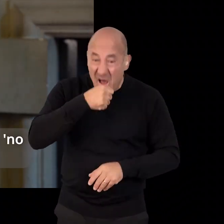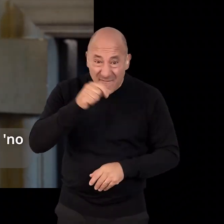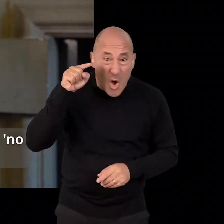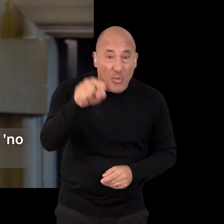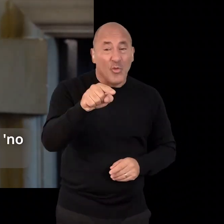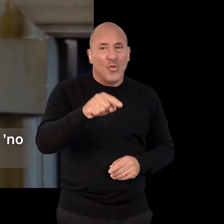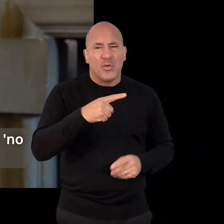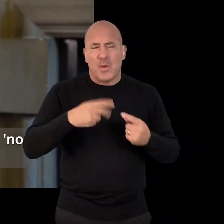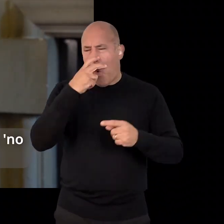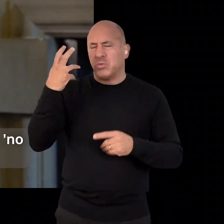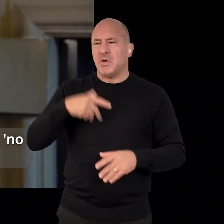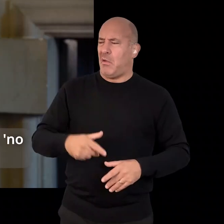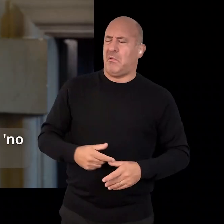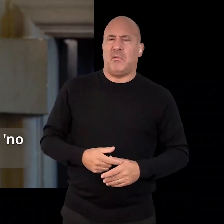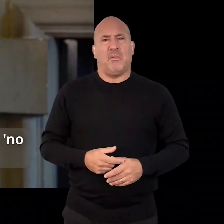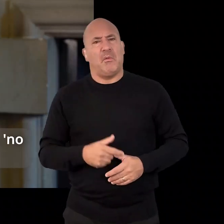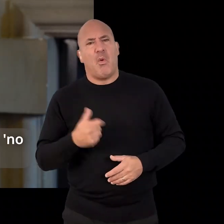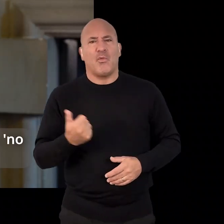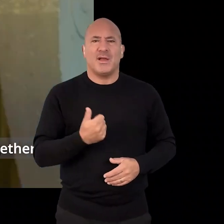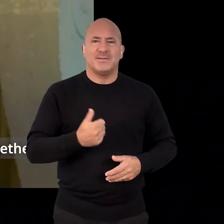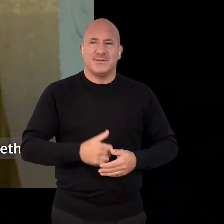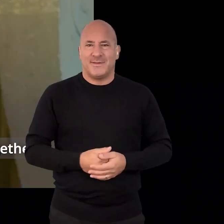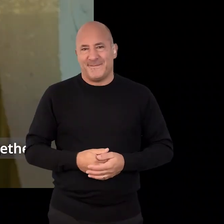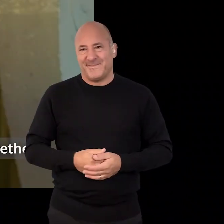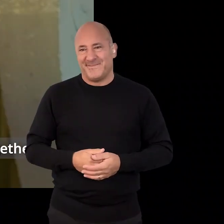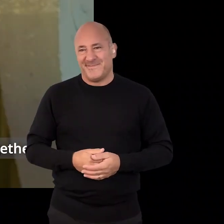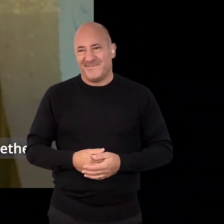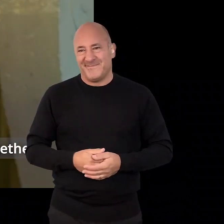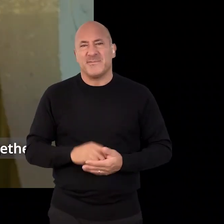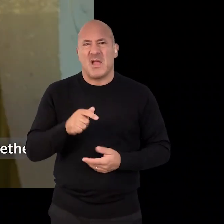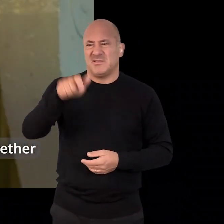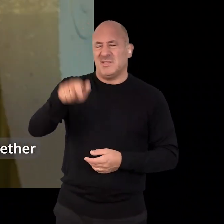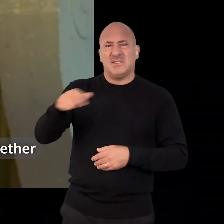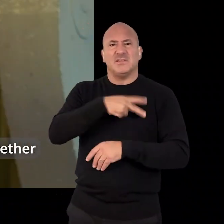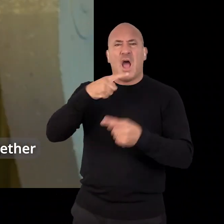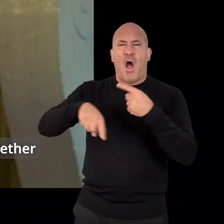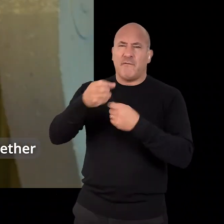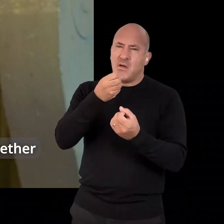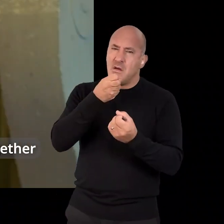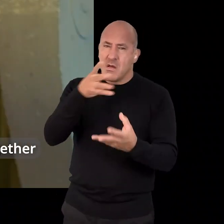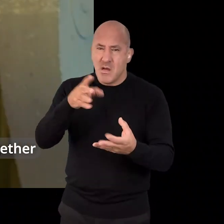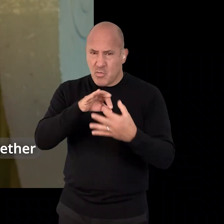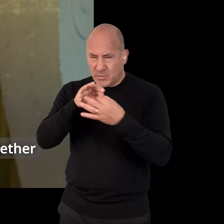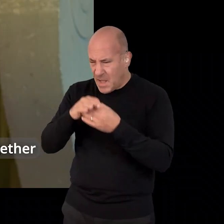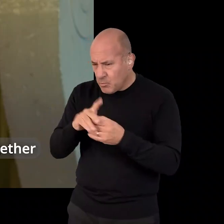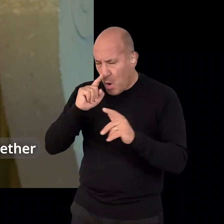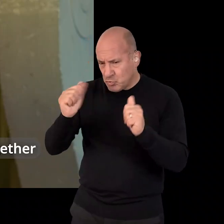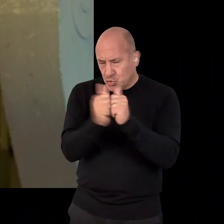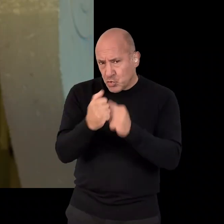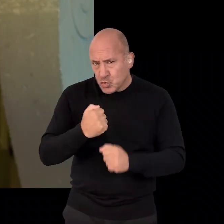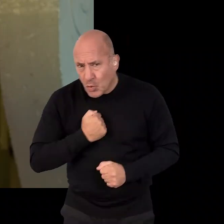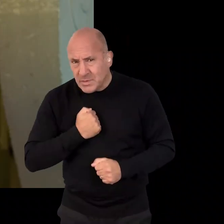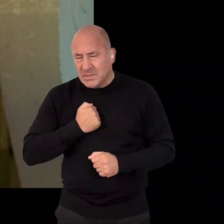back, no, we can't use the microphone. Officers have been absolutely brilliant, and we work